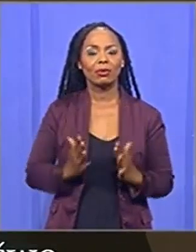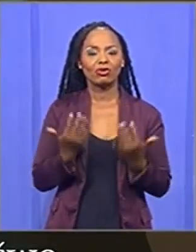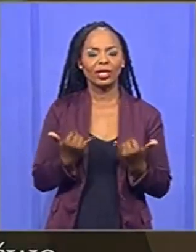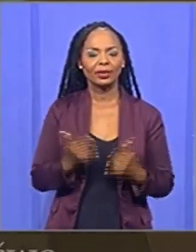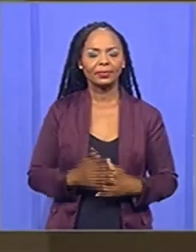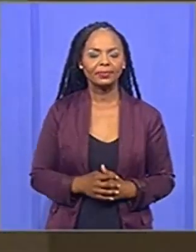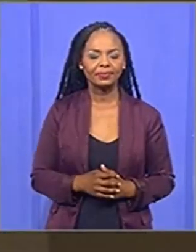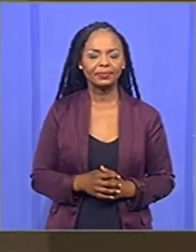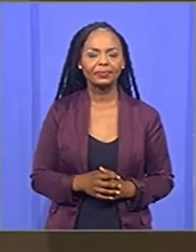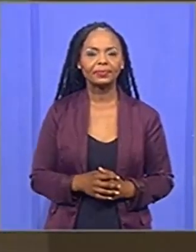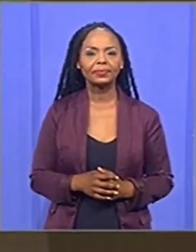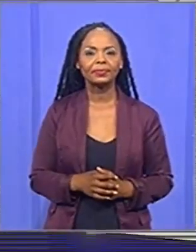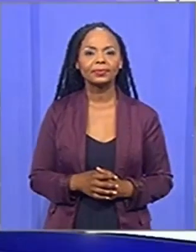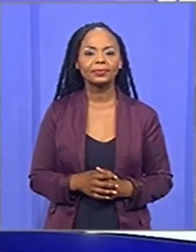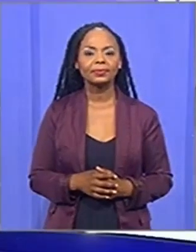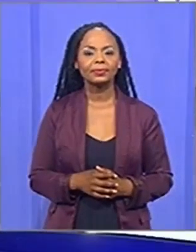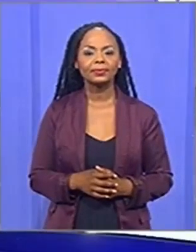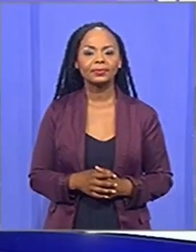Thapama.